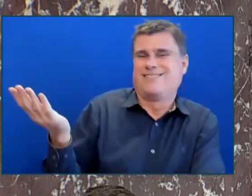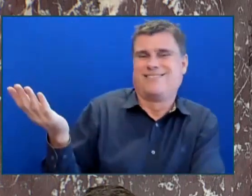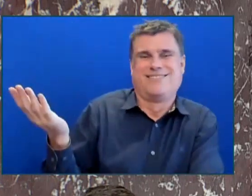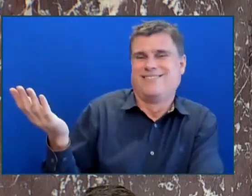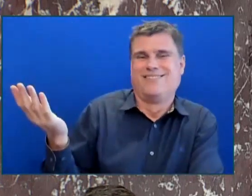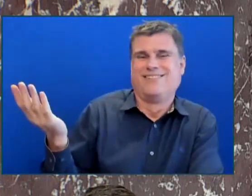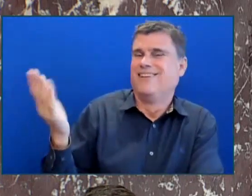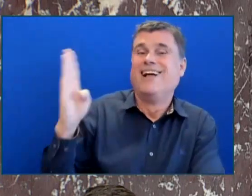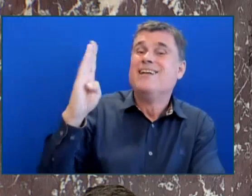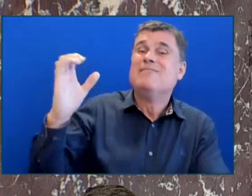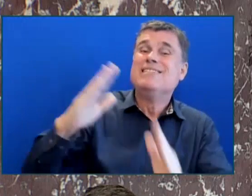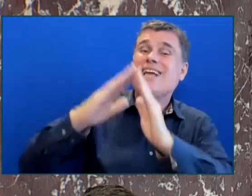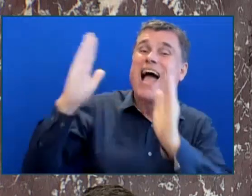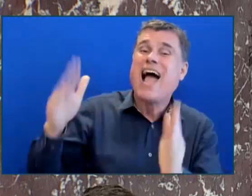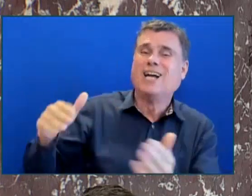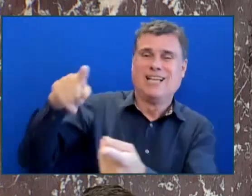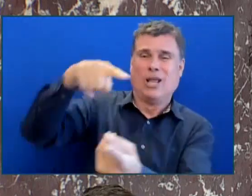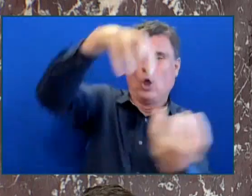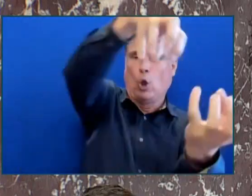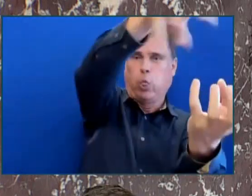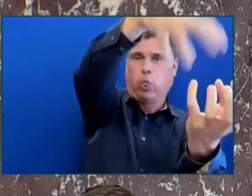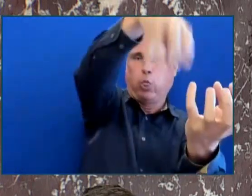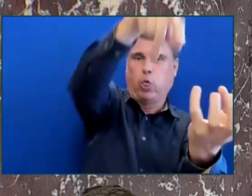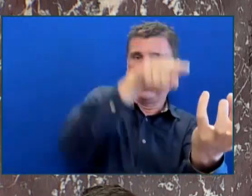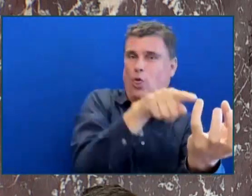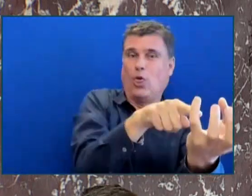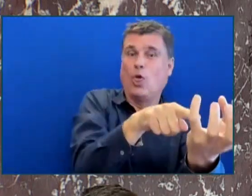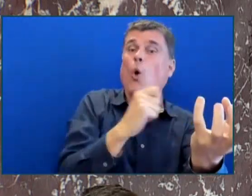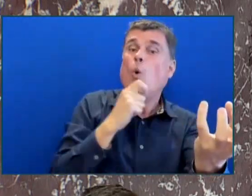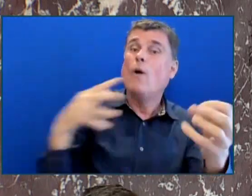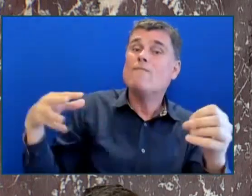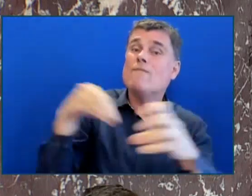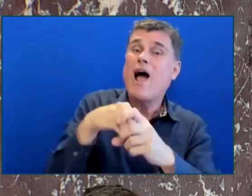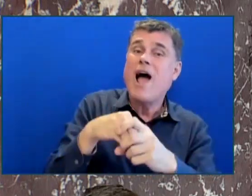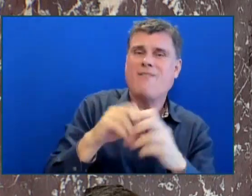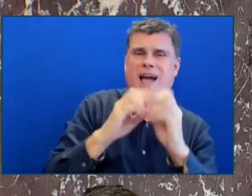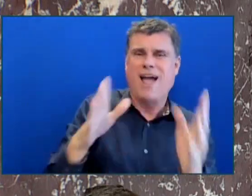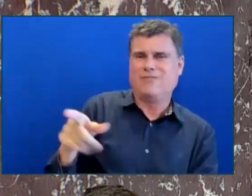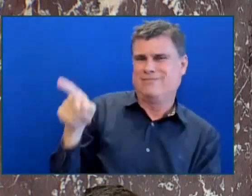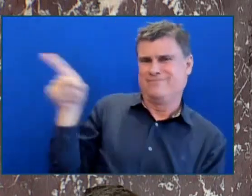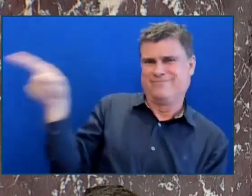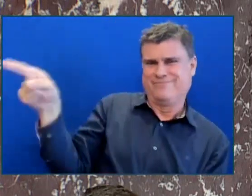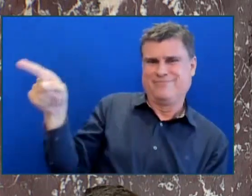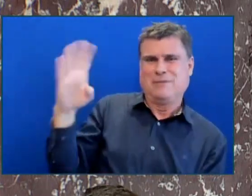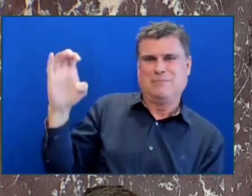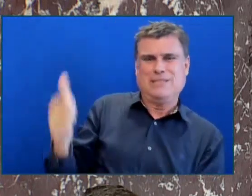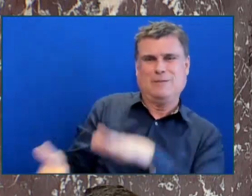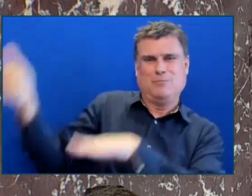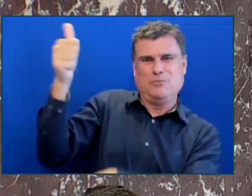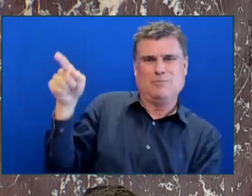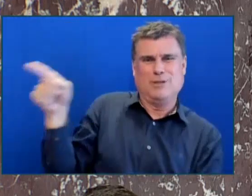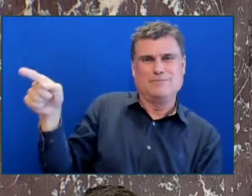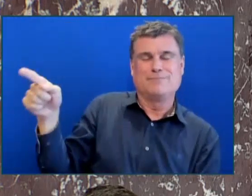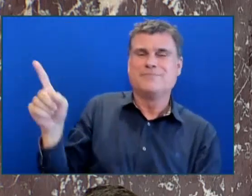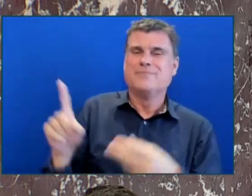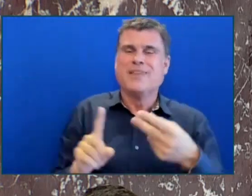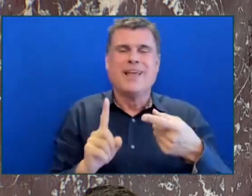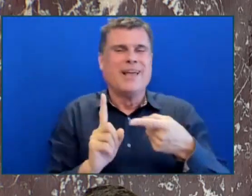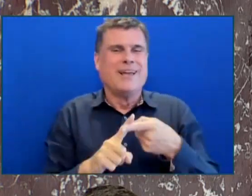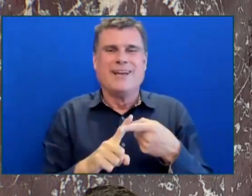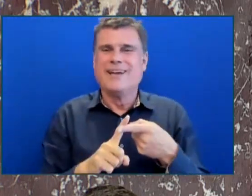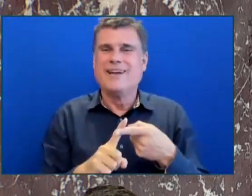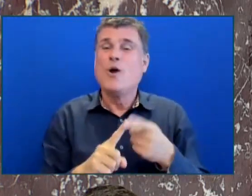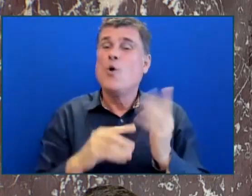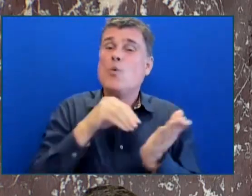just a short recap. Suppression of the damning 2018 BDO report, the false press release from BC Housing claiming the problems were fixed,